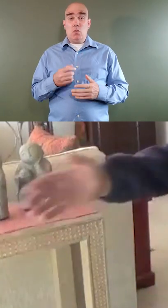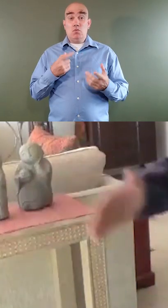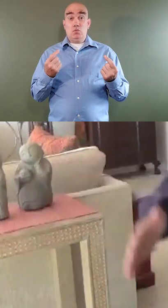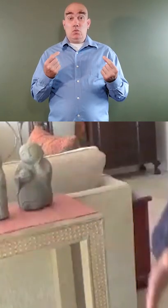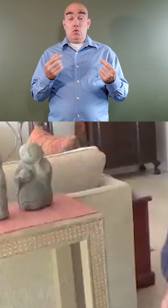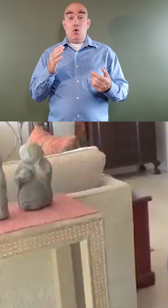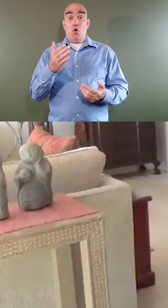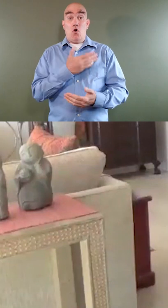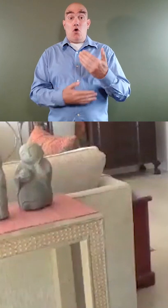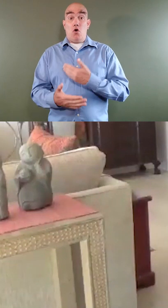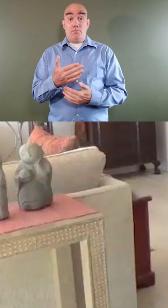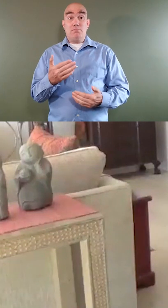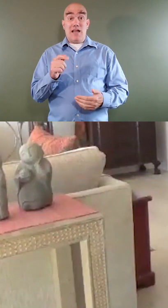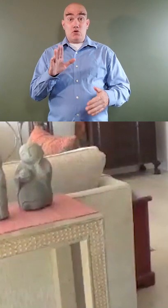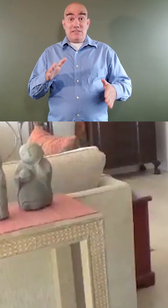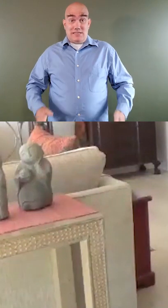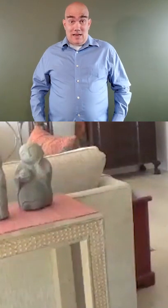do is put your arms at your side,